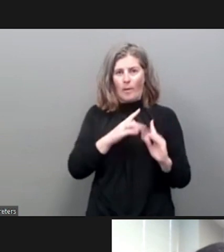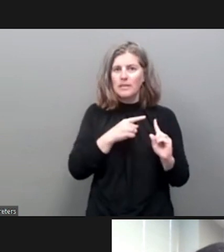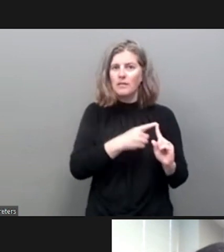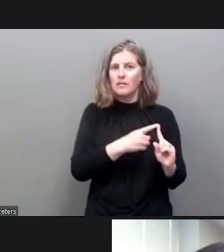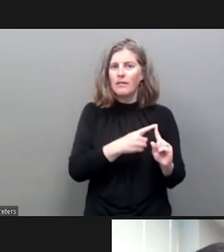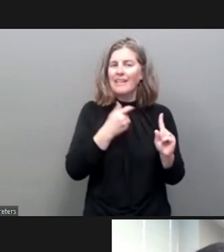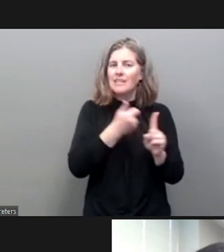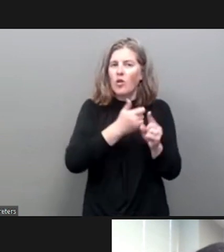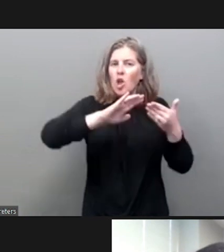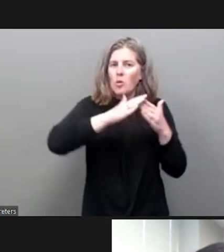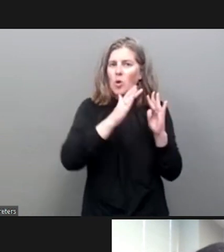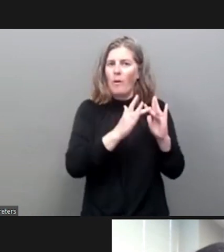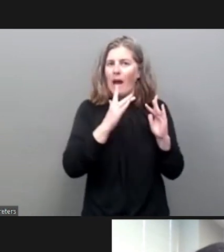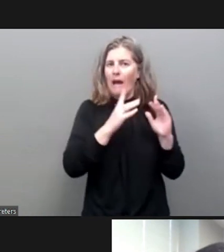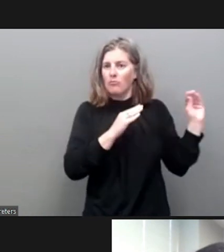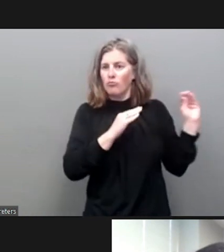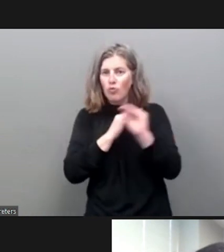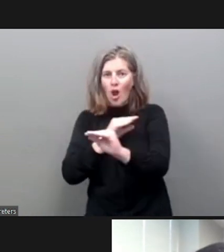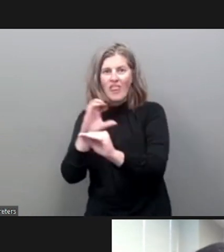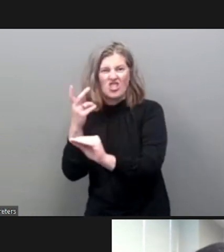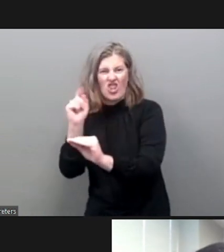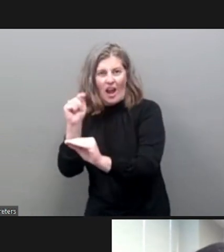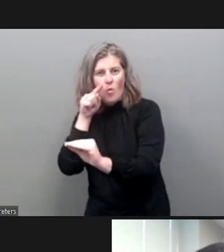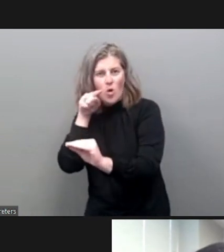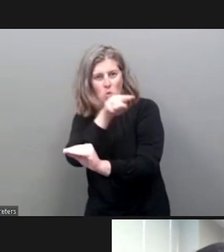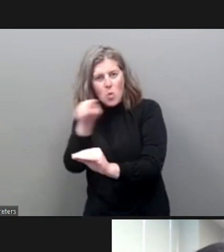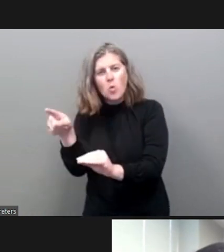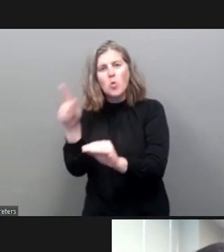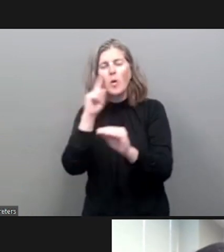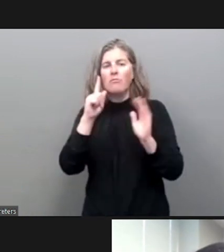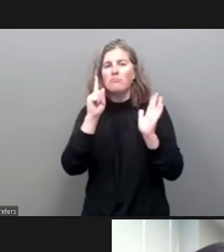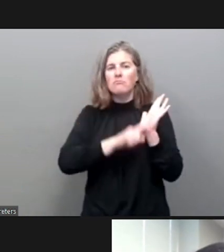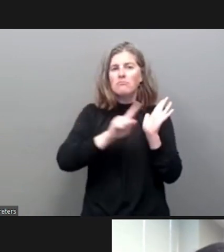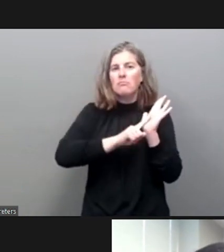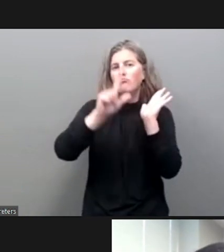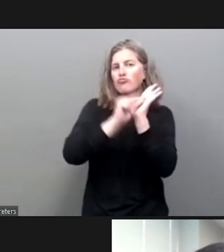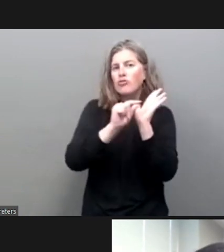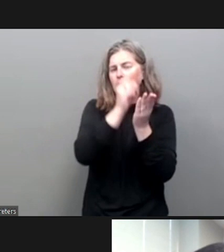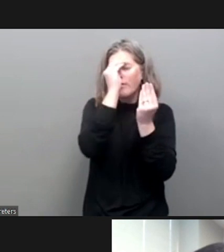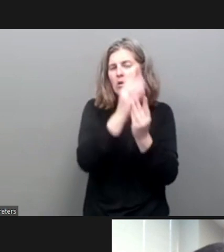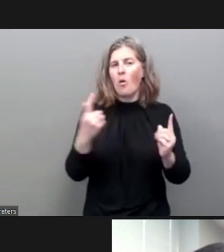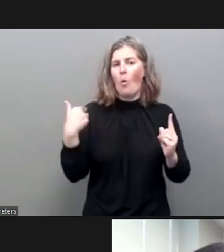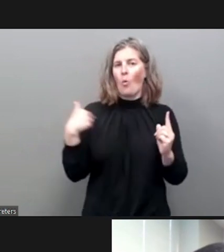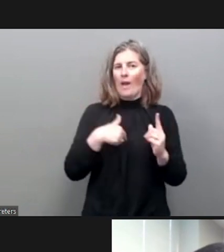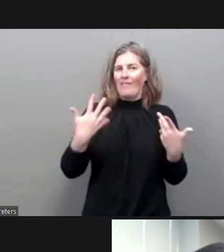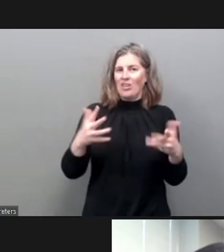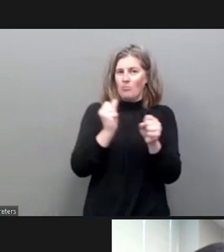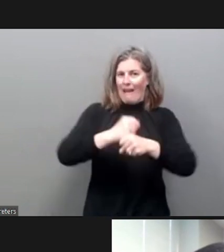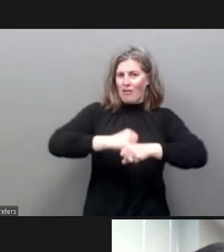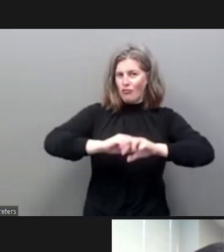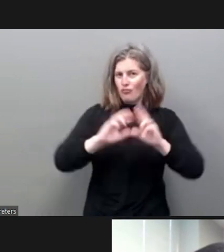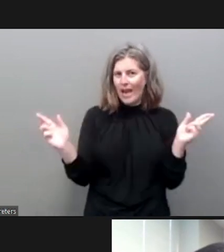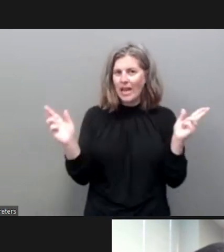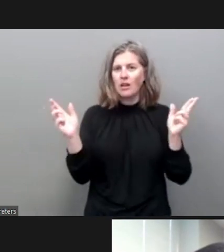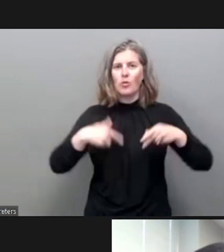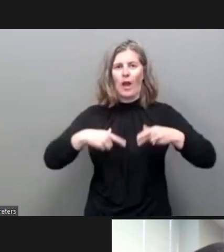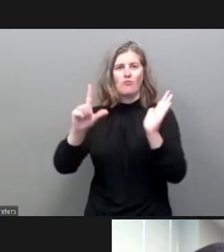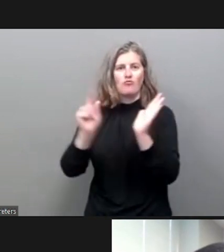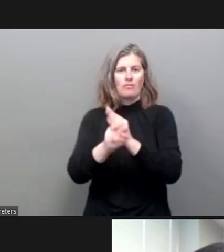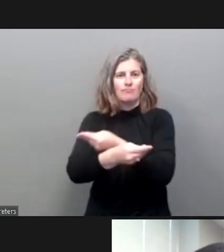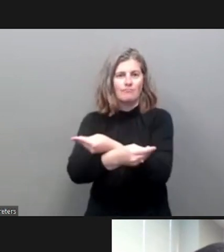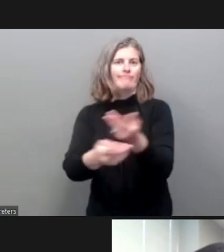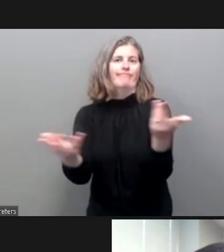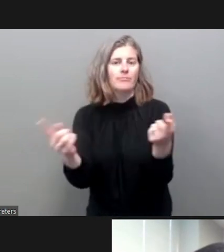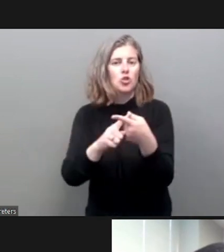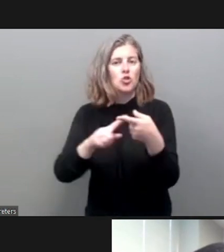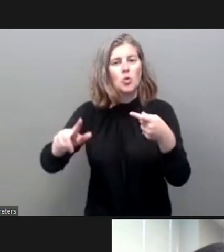community website. I can stick that in the chat, where people can get materials that Department of Health or others have produced, and we can actually